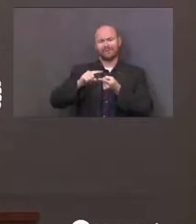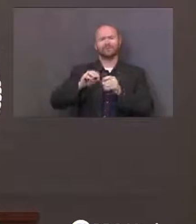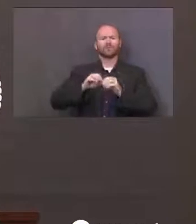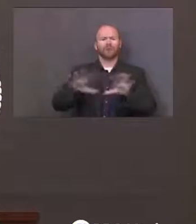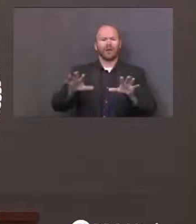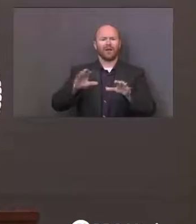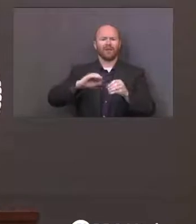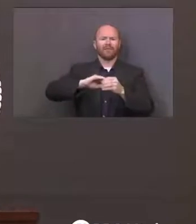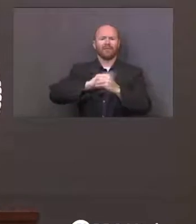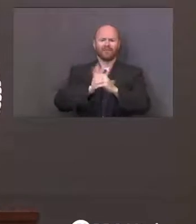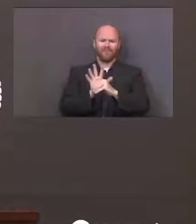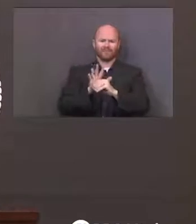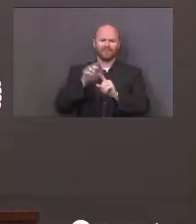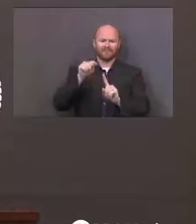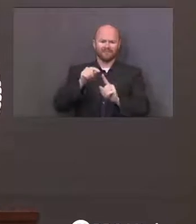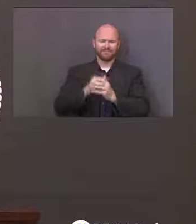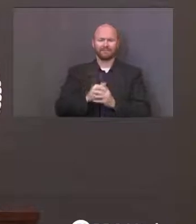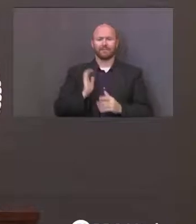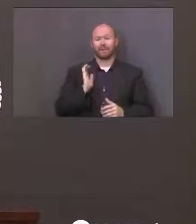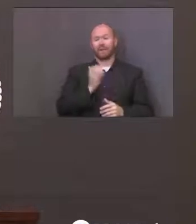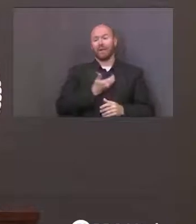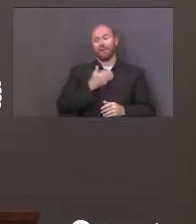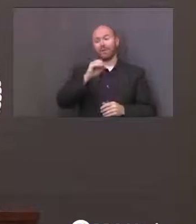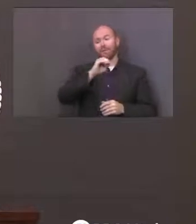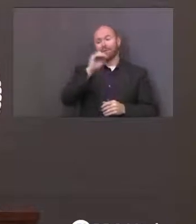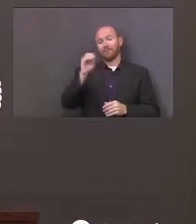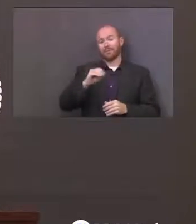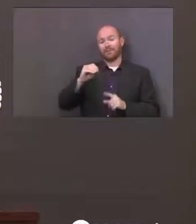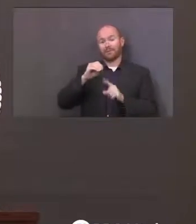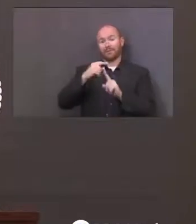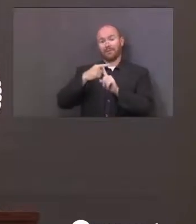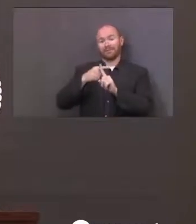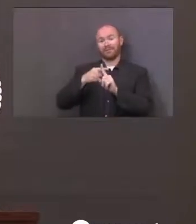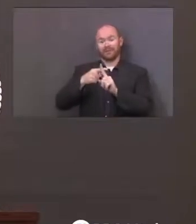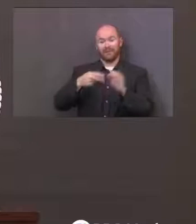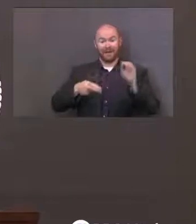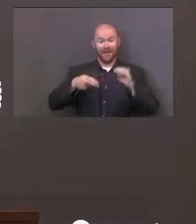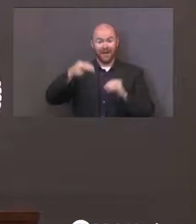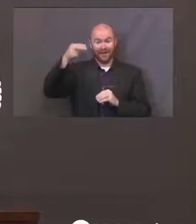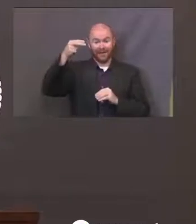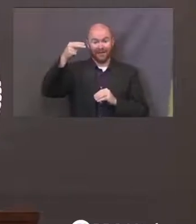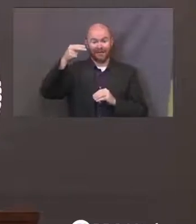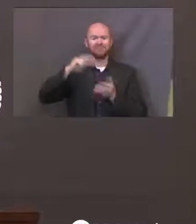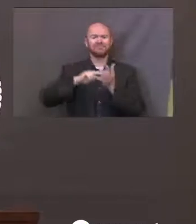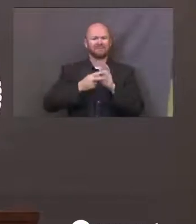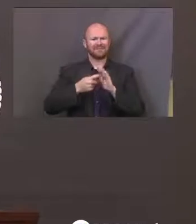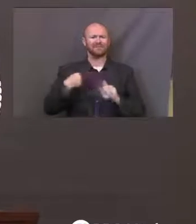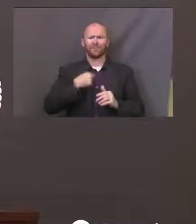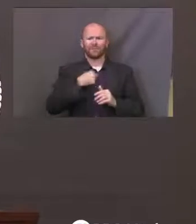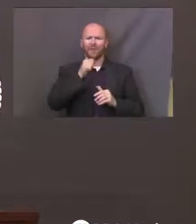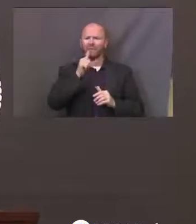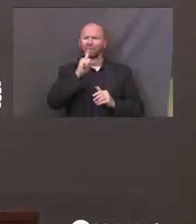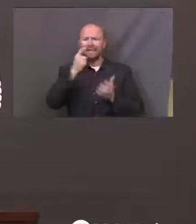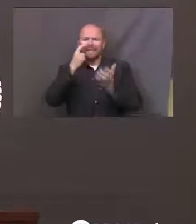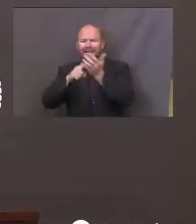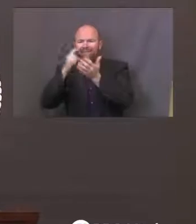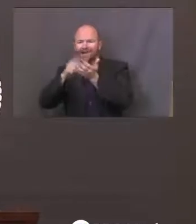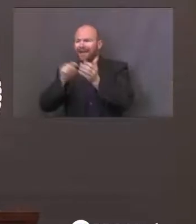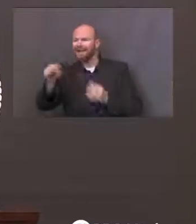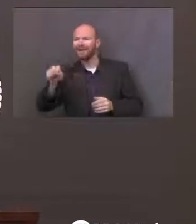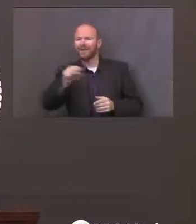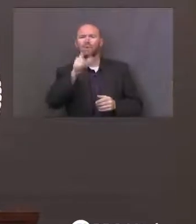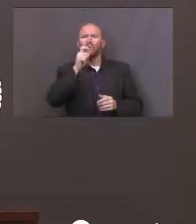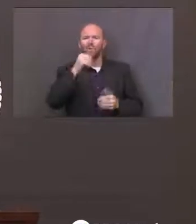decrease our cases. When our percent positivity is high, there is a chance that we're not identifying all of